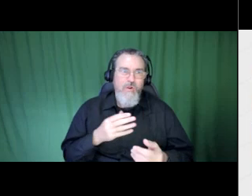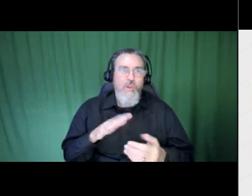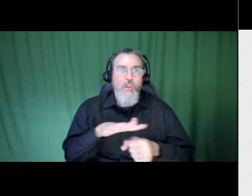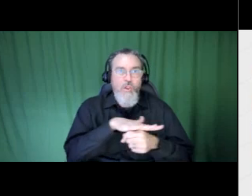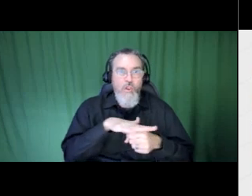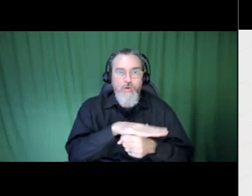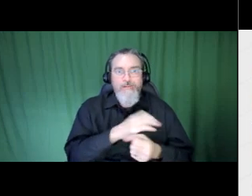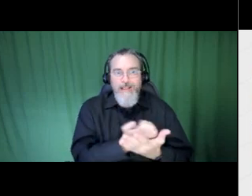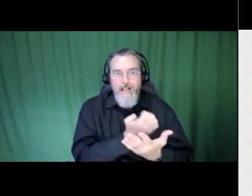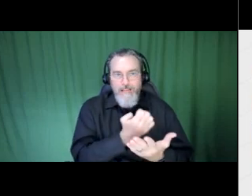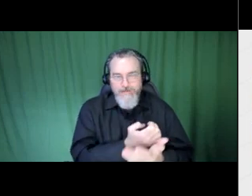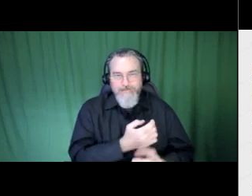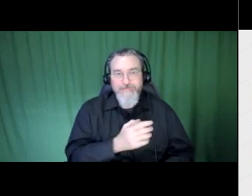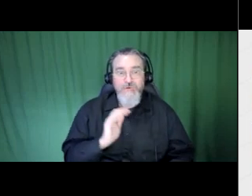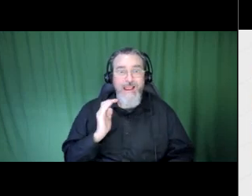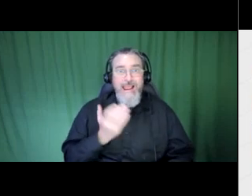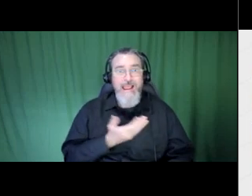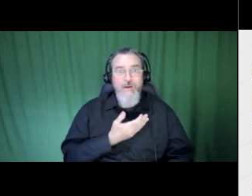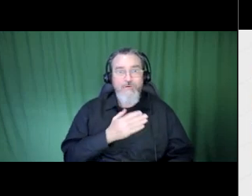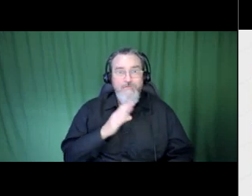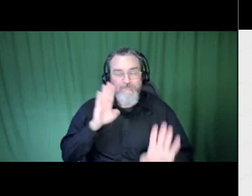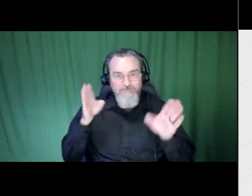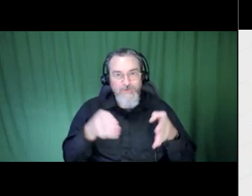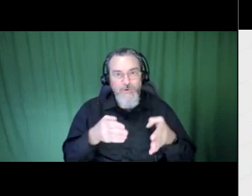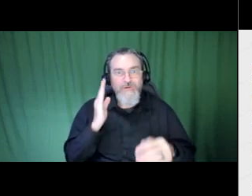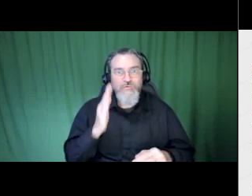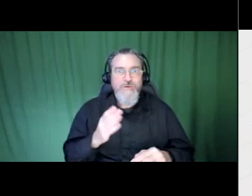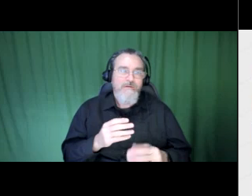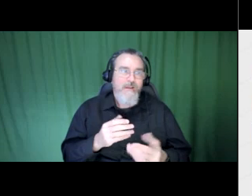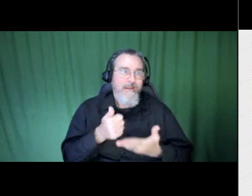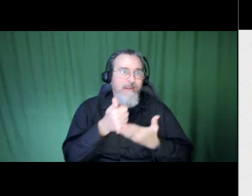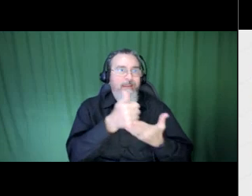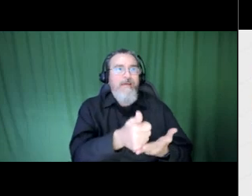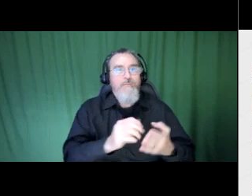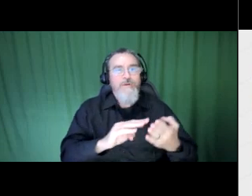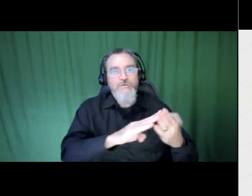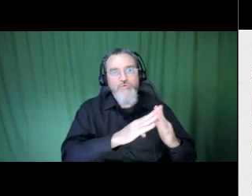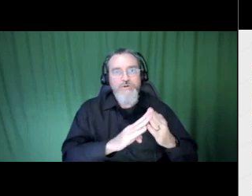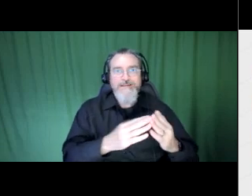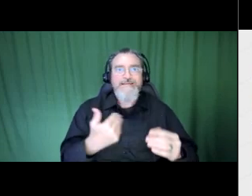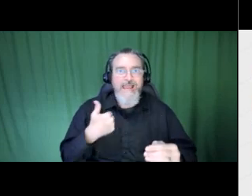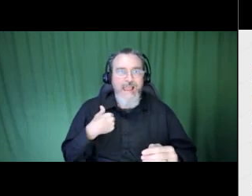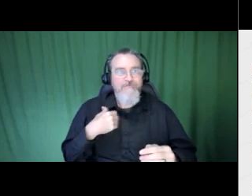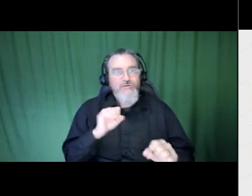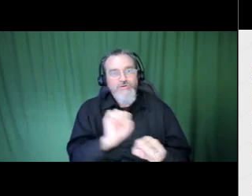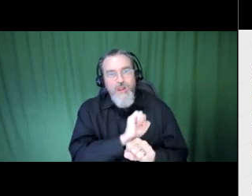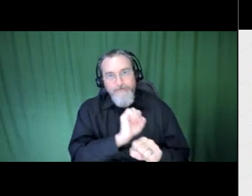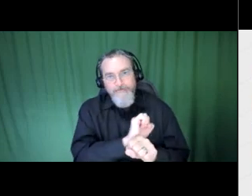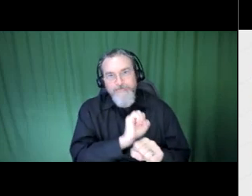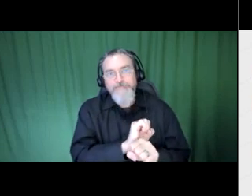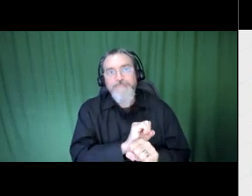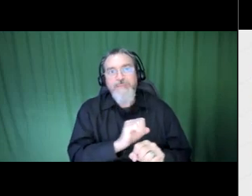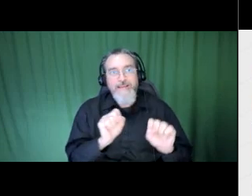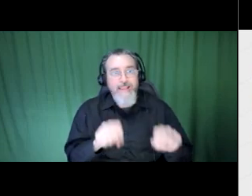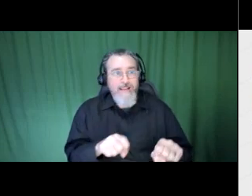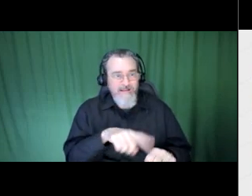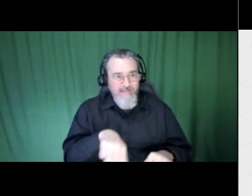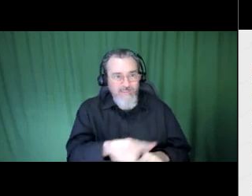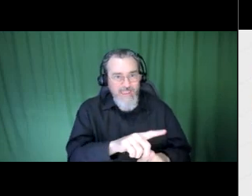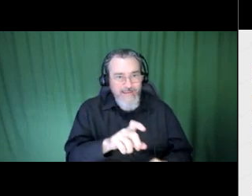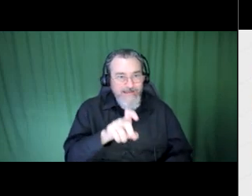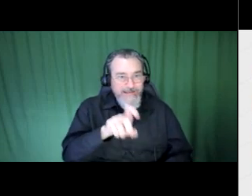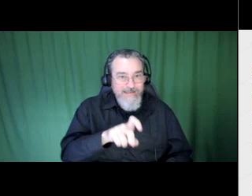accelerate the growth of jobs and opportunities within communities that are at the forefront of climate change. And our effort is to meet the growing need for local environmental